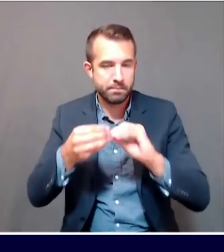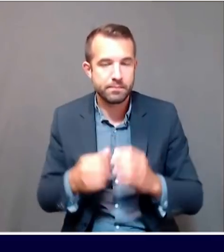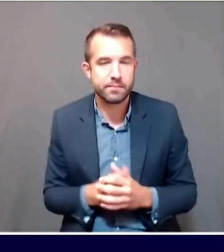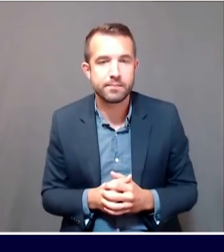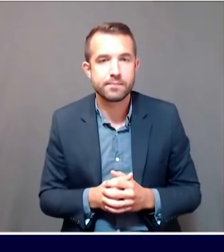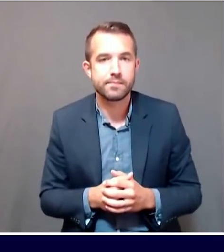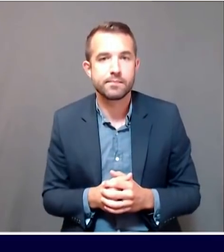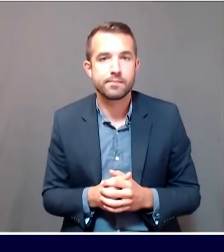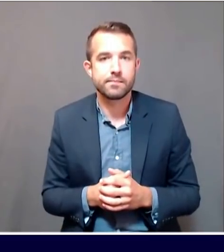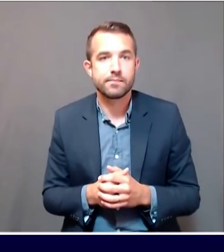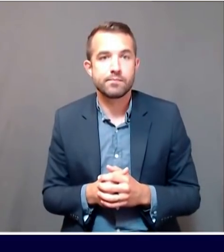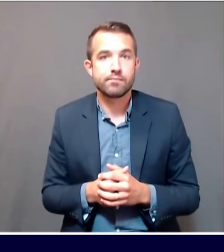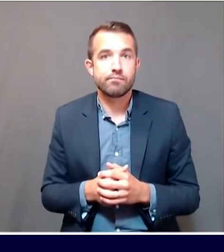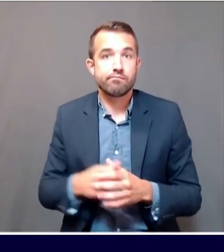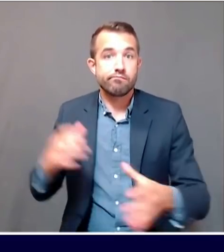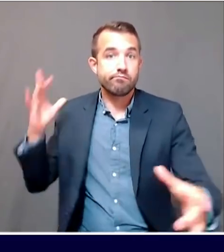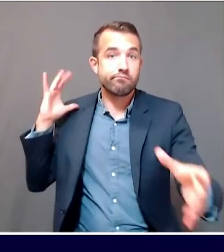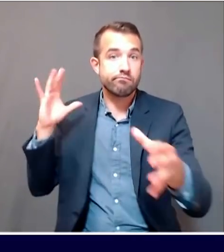of